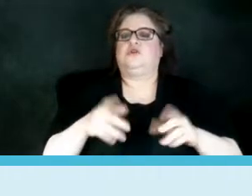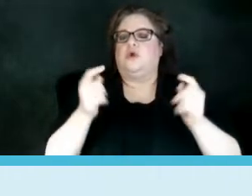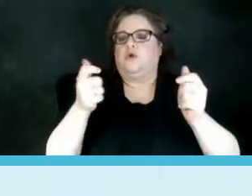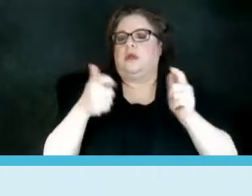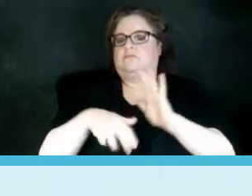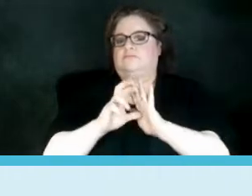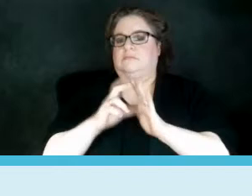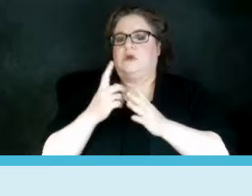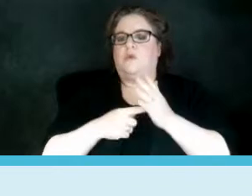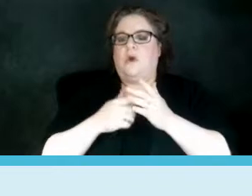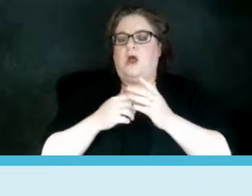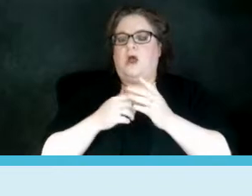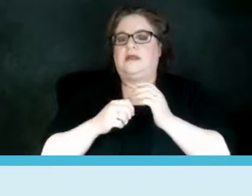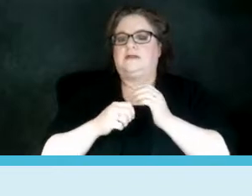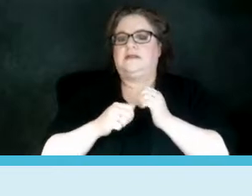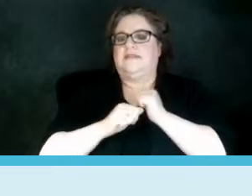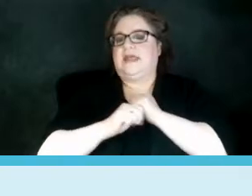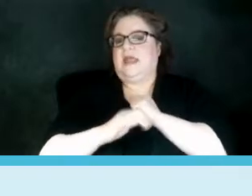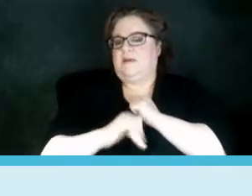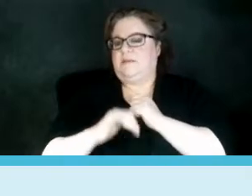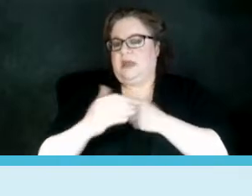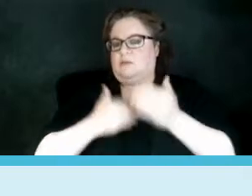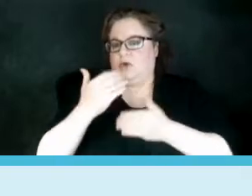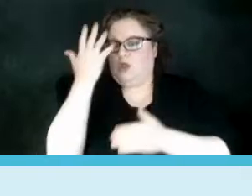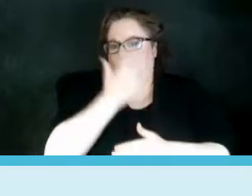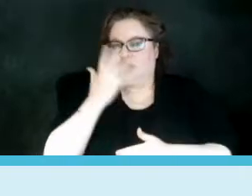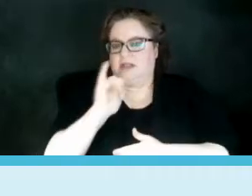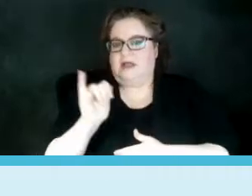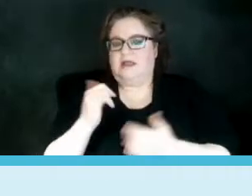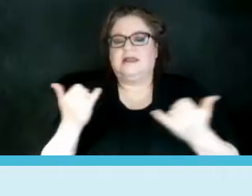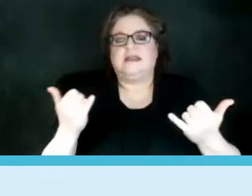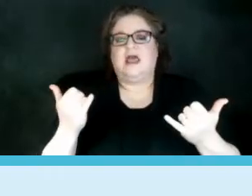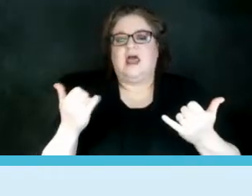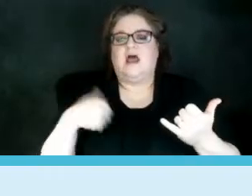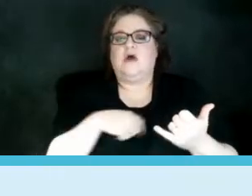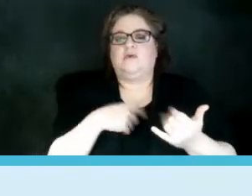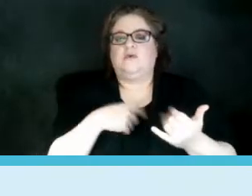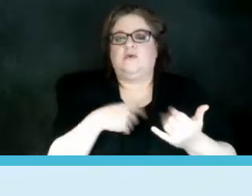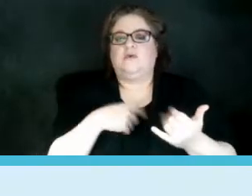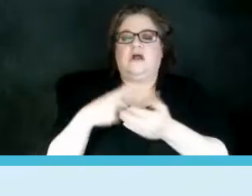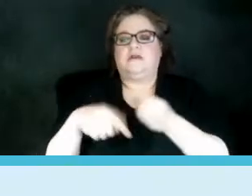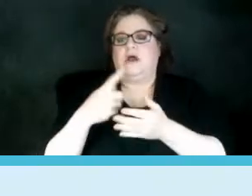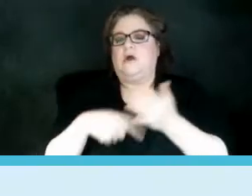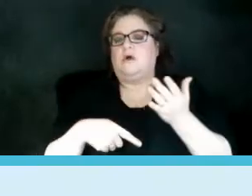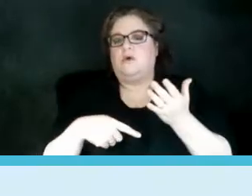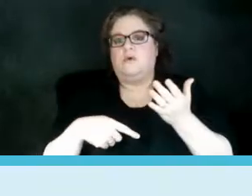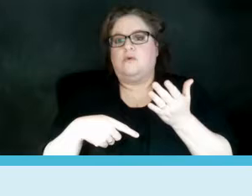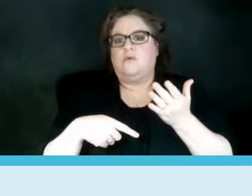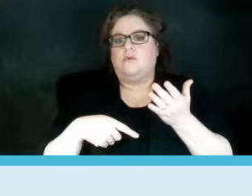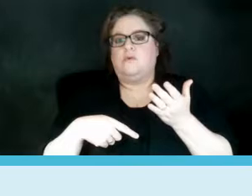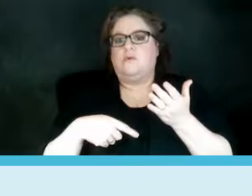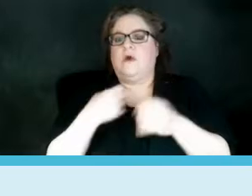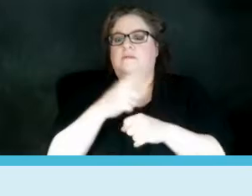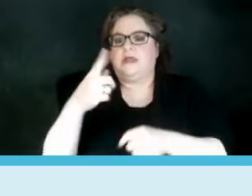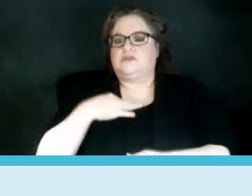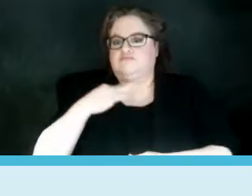what the campaign process looks like. Now that we talked about what makes you eligible to